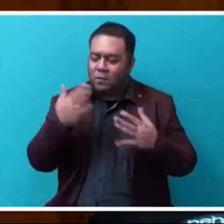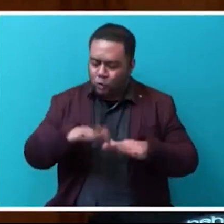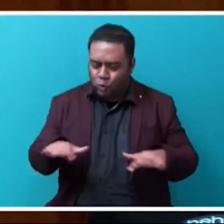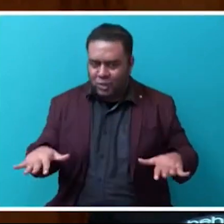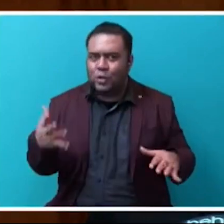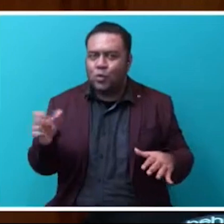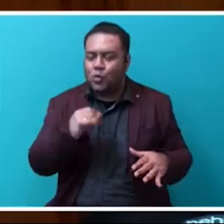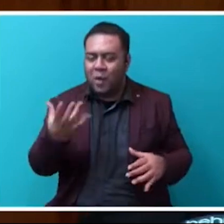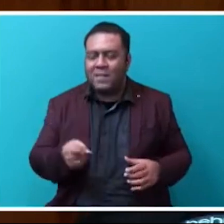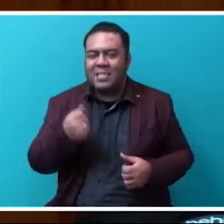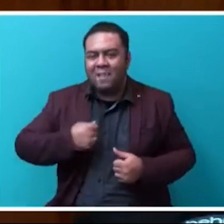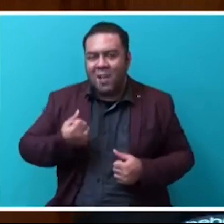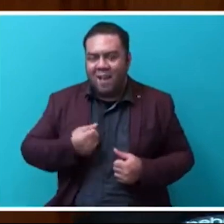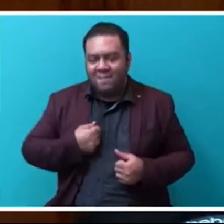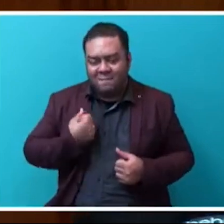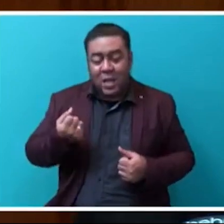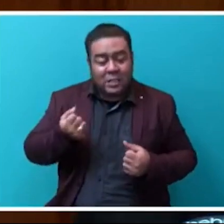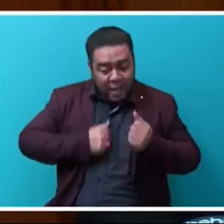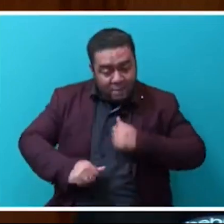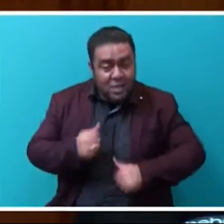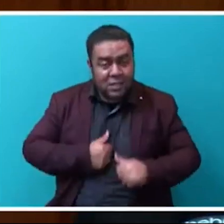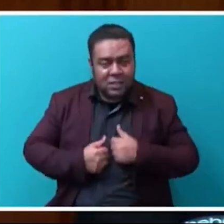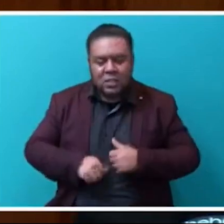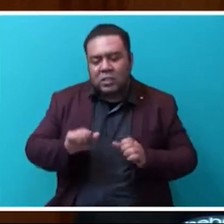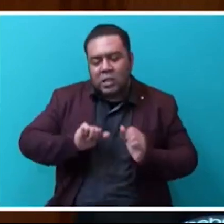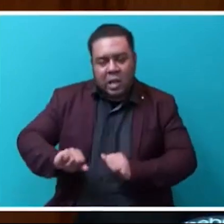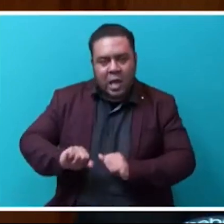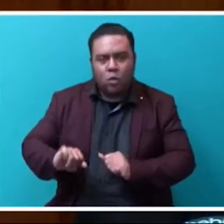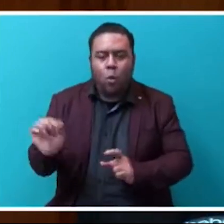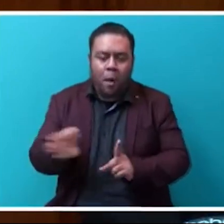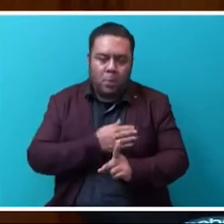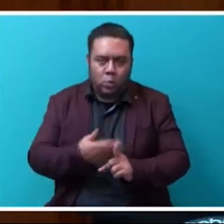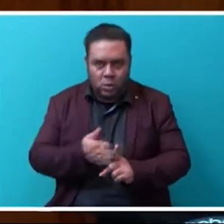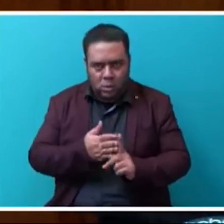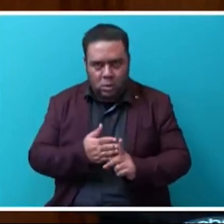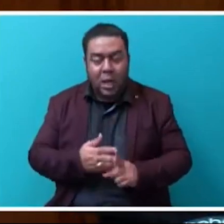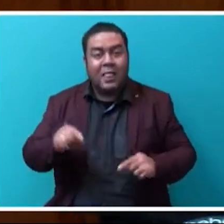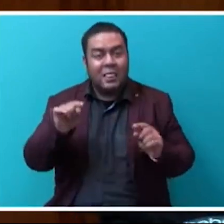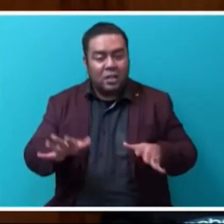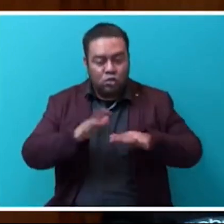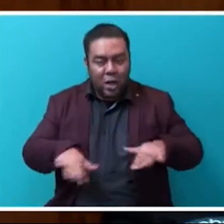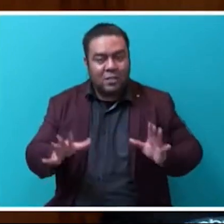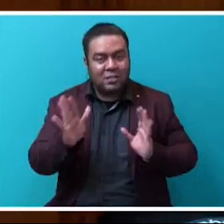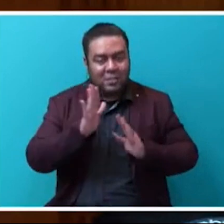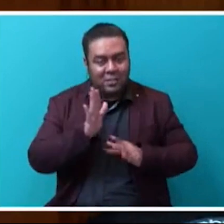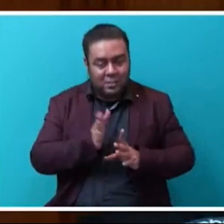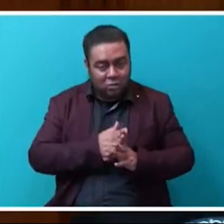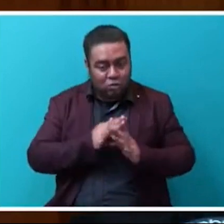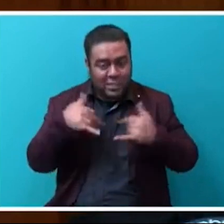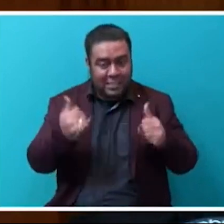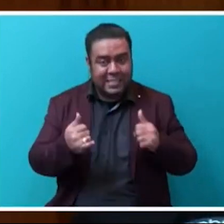children who have survived or suffered neglect or abuse. The Child Justice Bill recognizes that